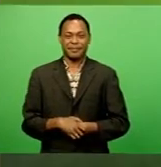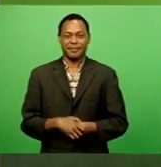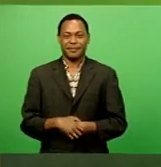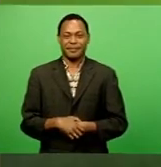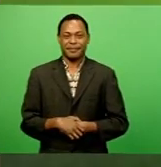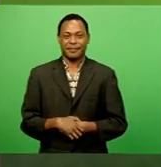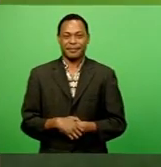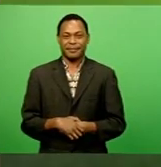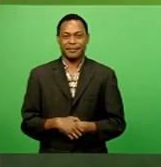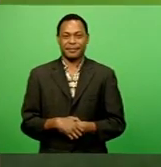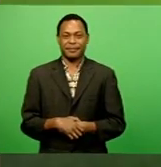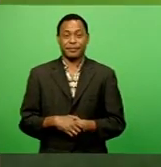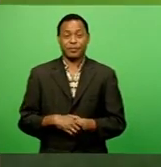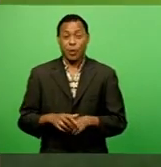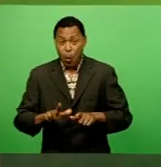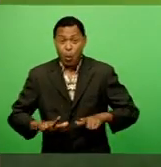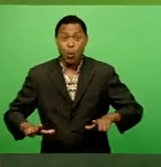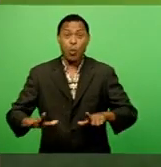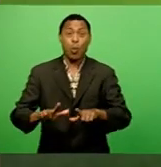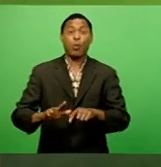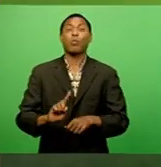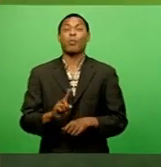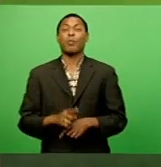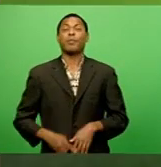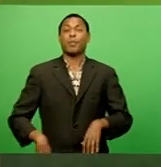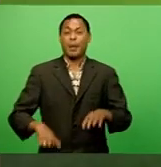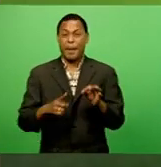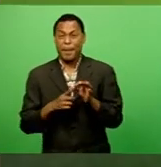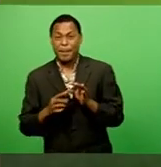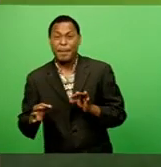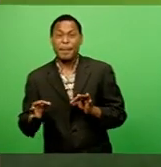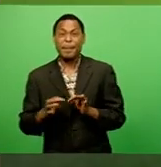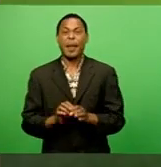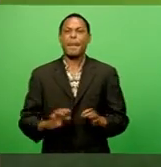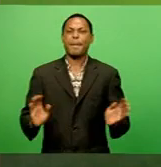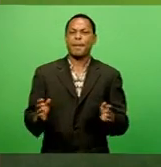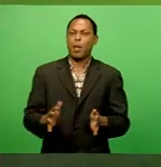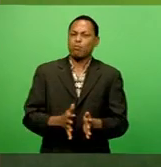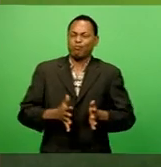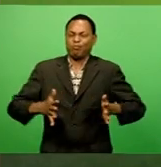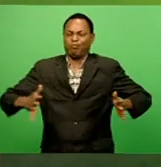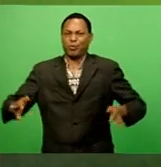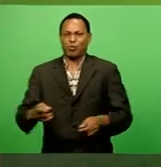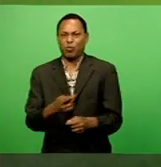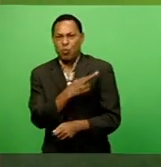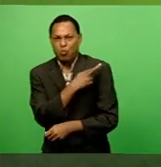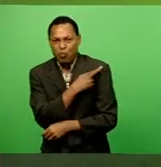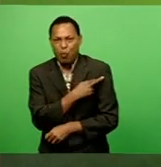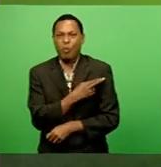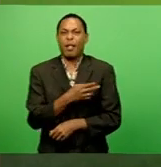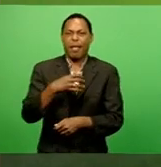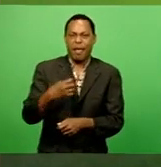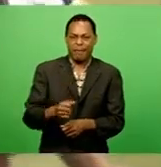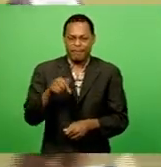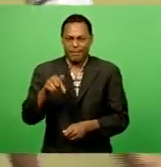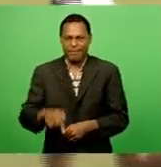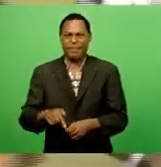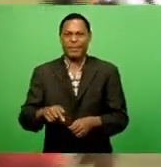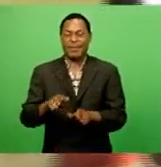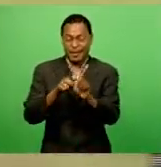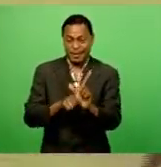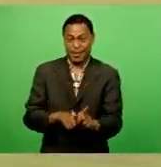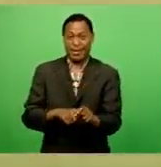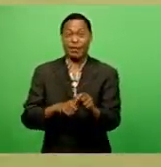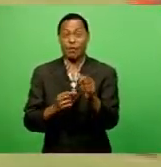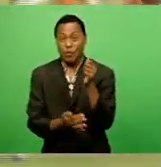Sports. Local manufacturer Paradise Beverages will play a bigger role in the development of rugby in the country this year. The company will